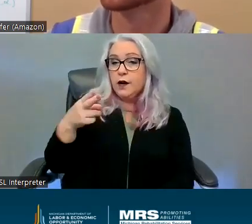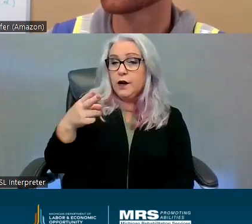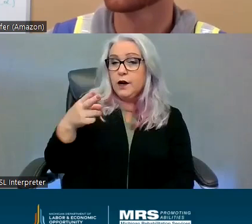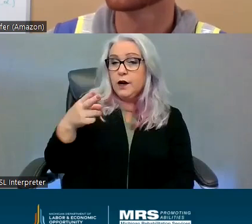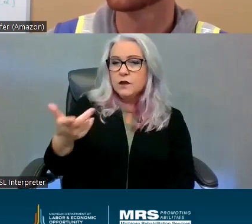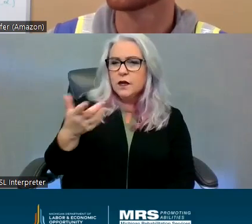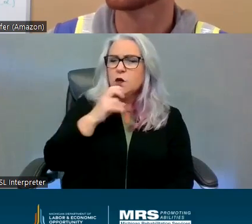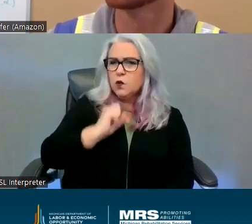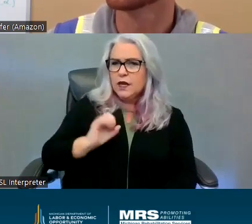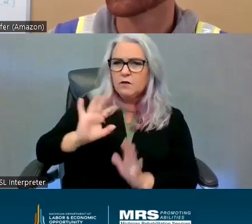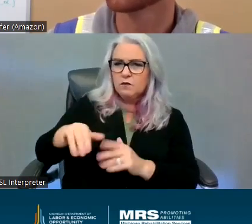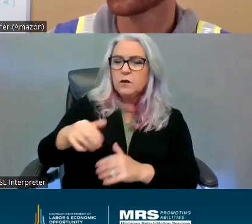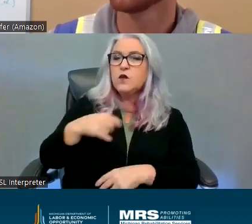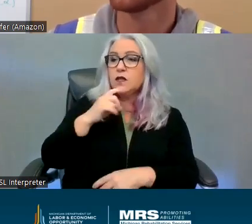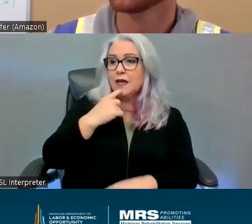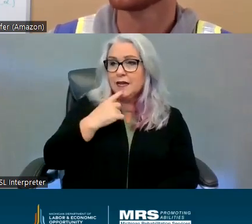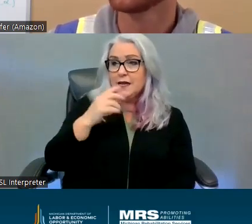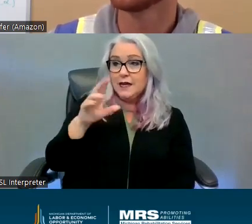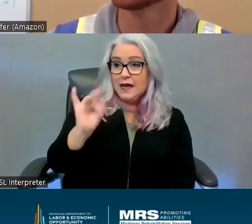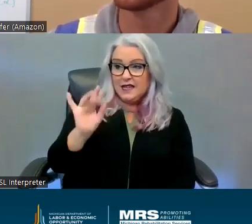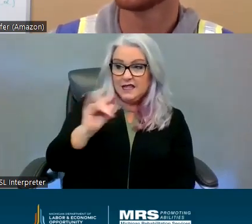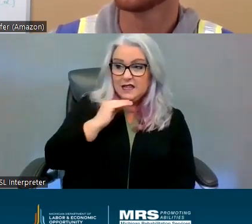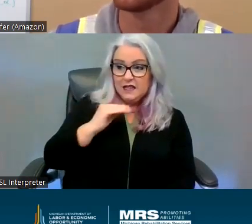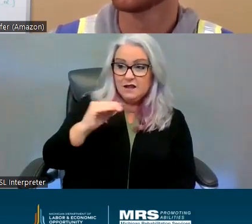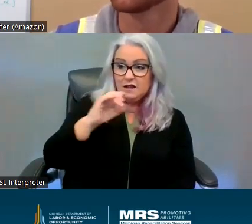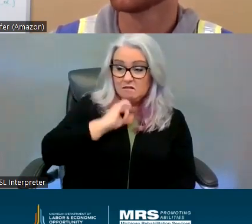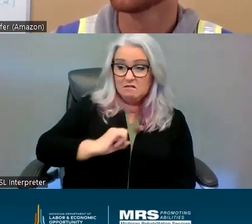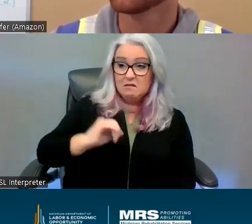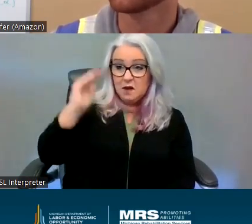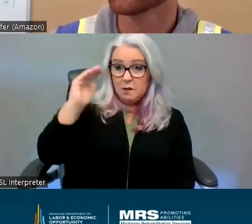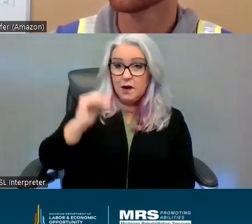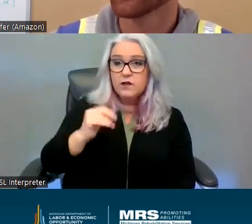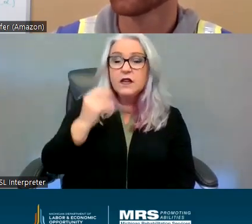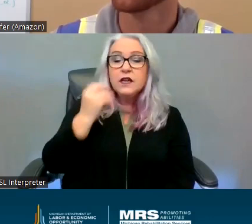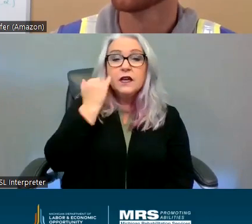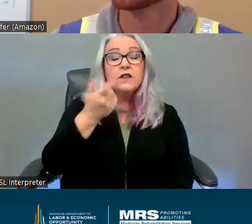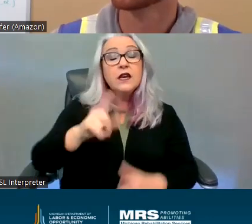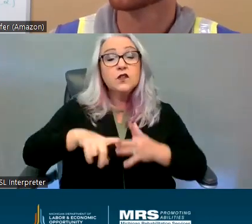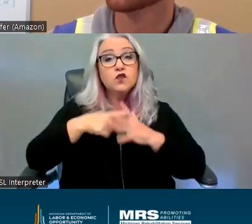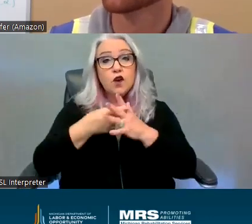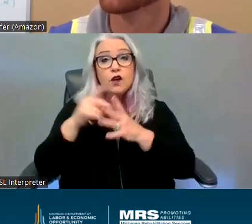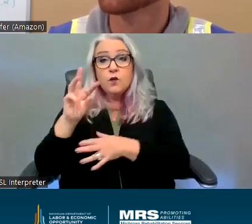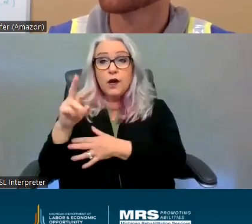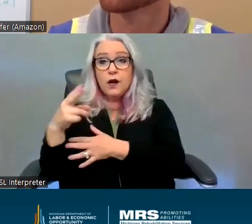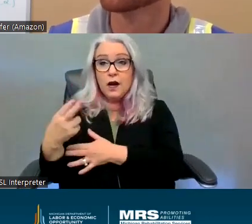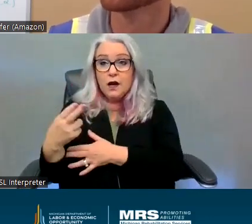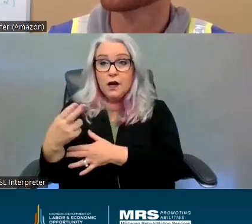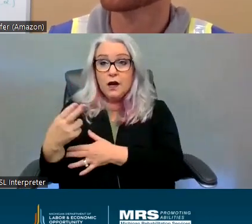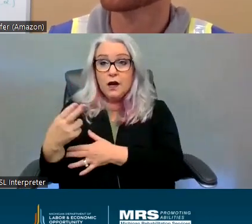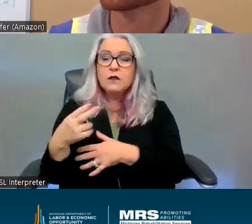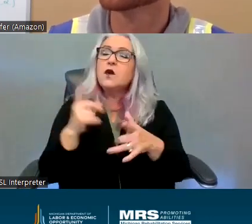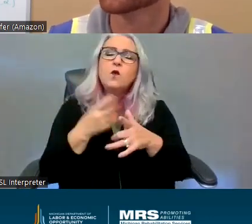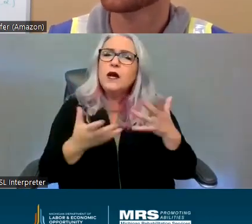be? So this is 18 and up, correct? Yep. But if someone started in a warehouse, what else could they do